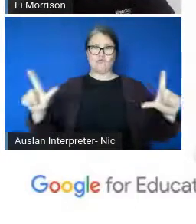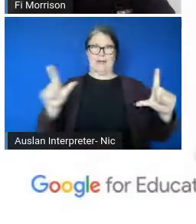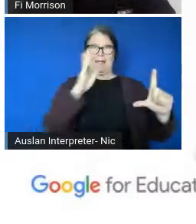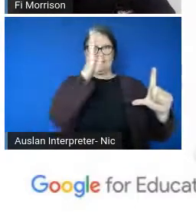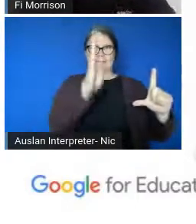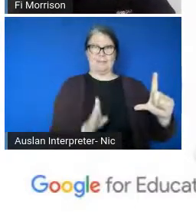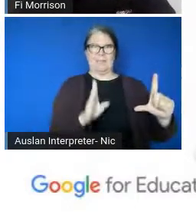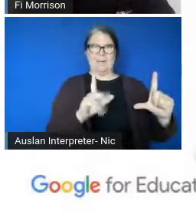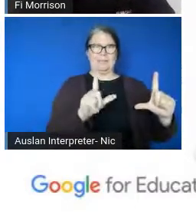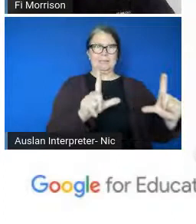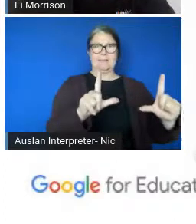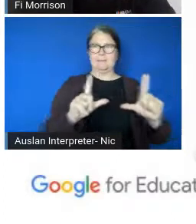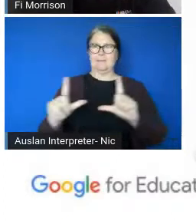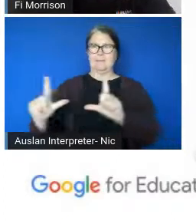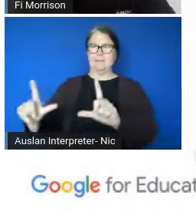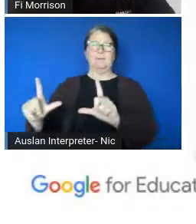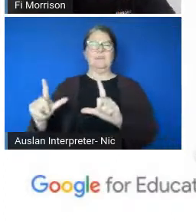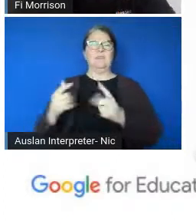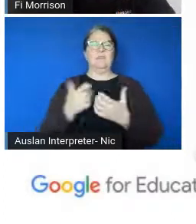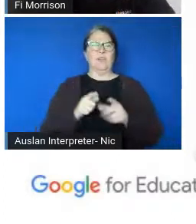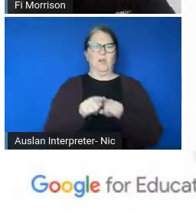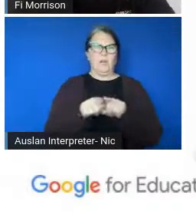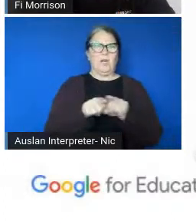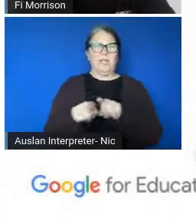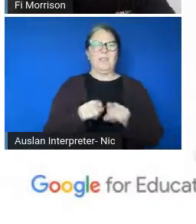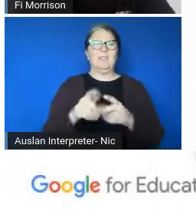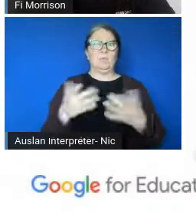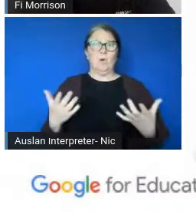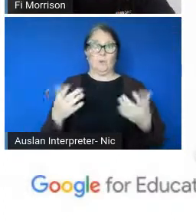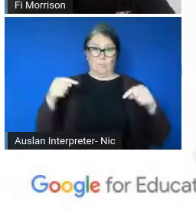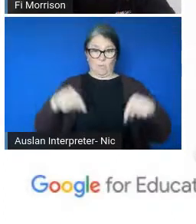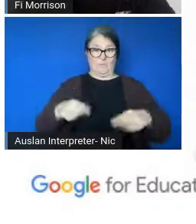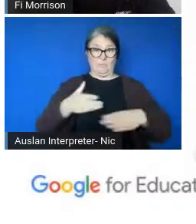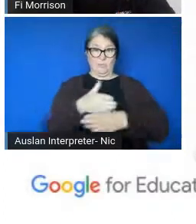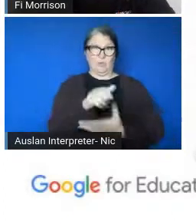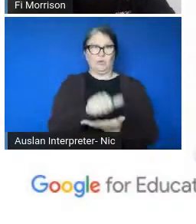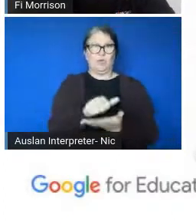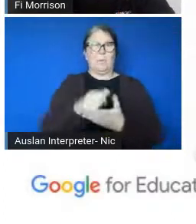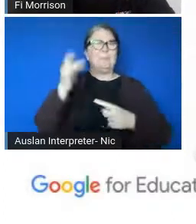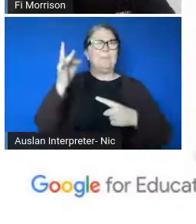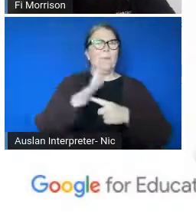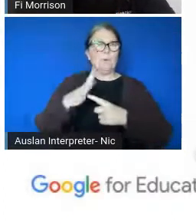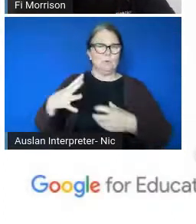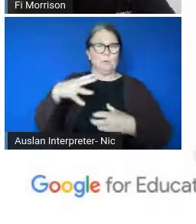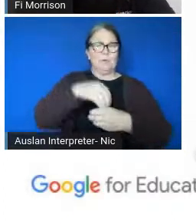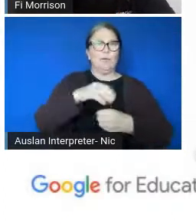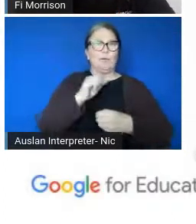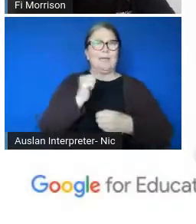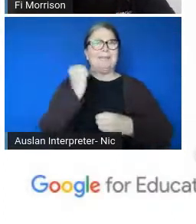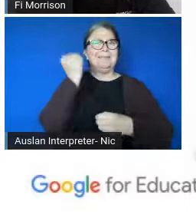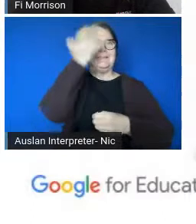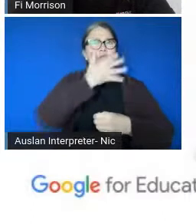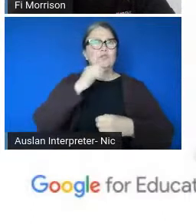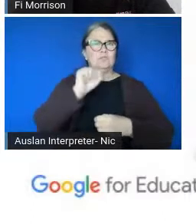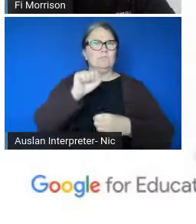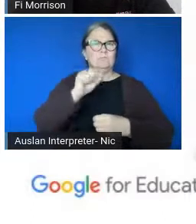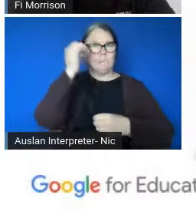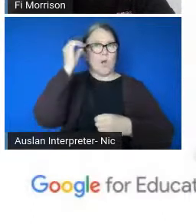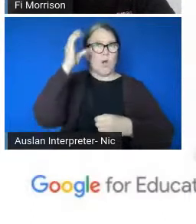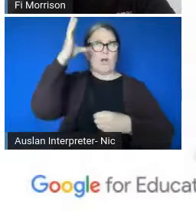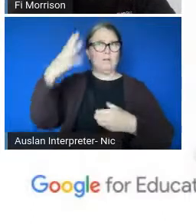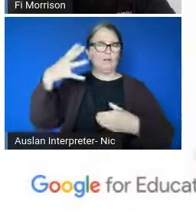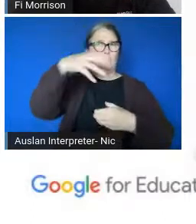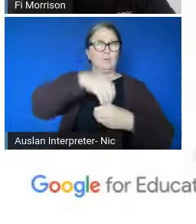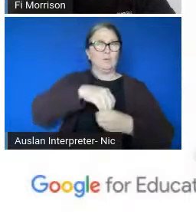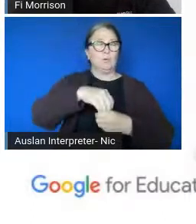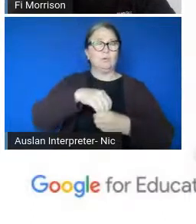importance of Indigenous knowledge in STEM. So that's I'm really excited about that. And we're also going to look at examples of